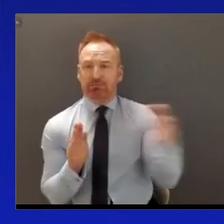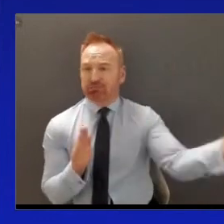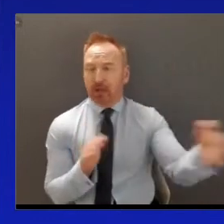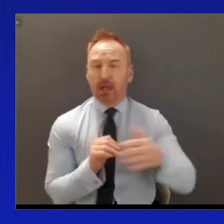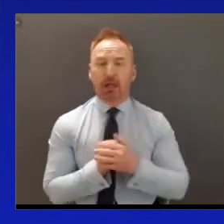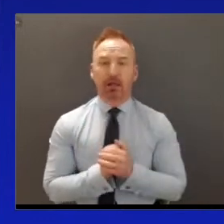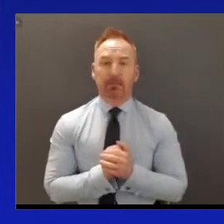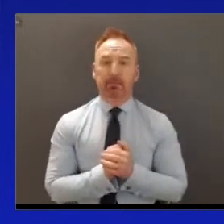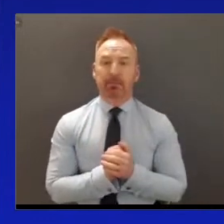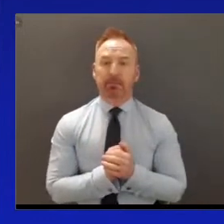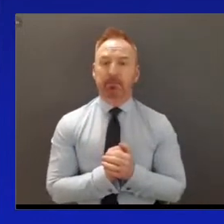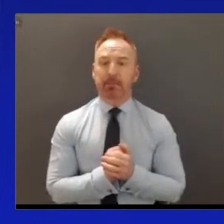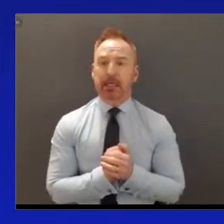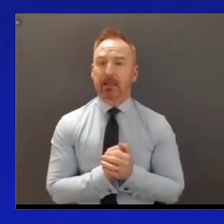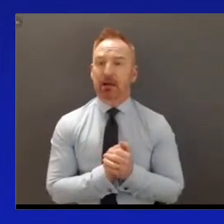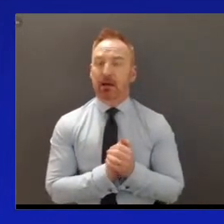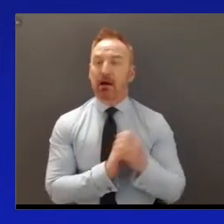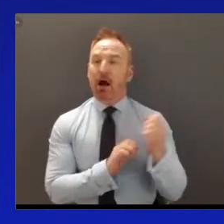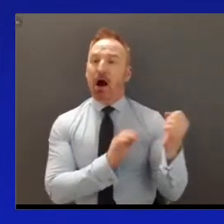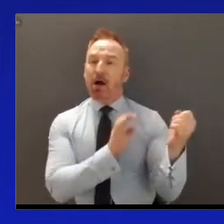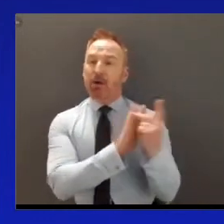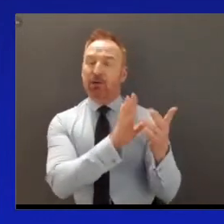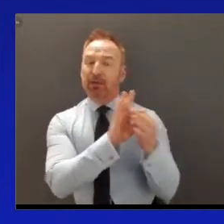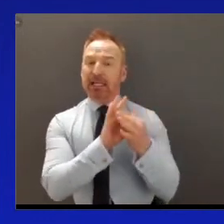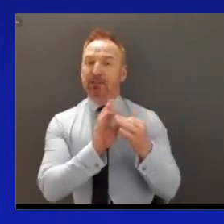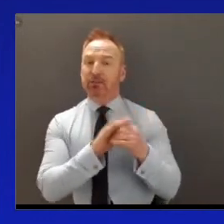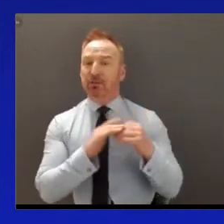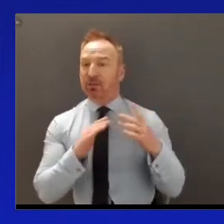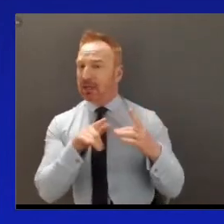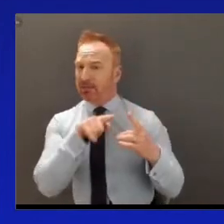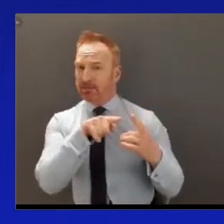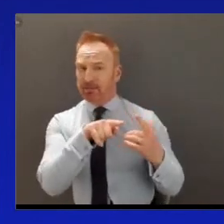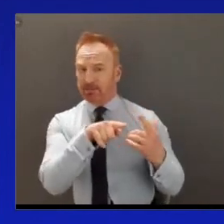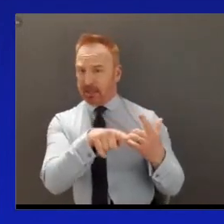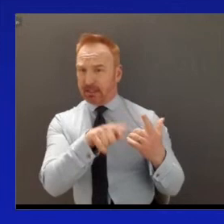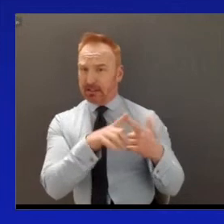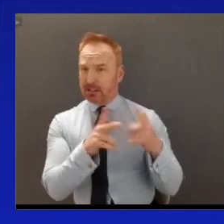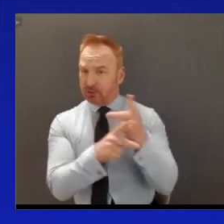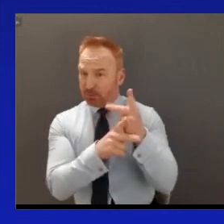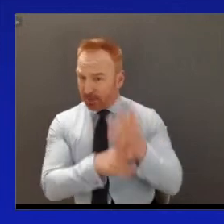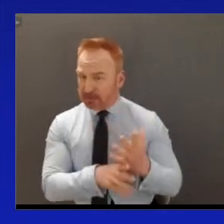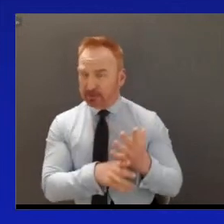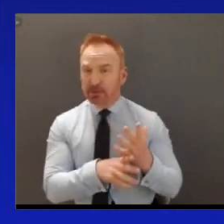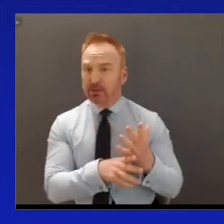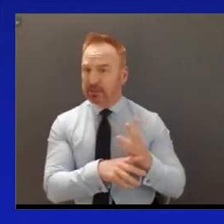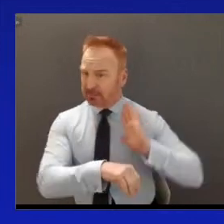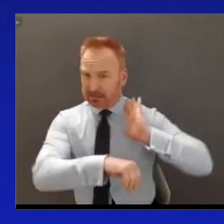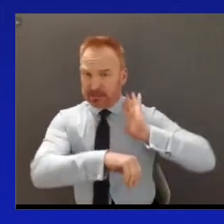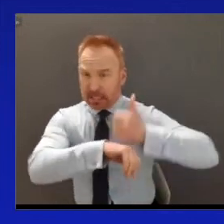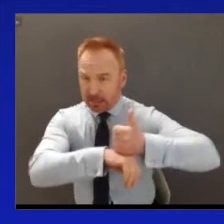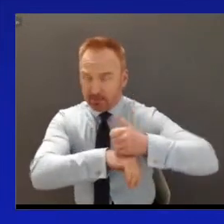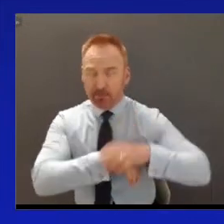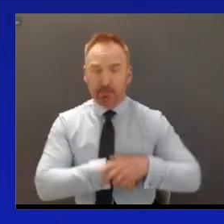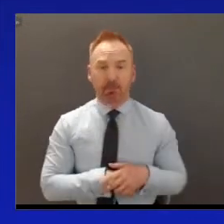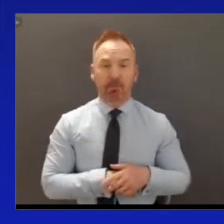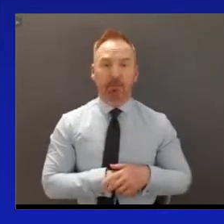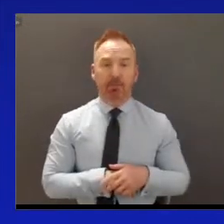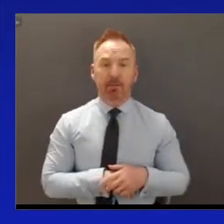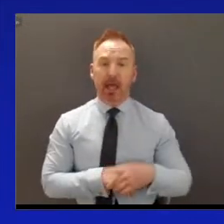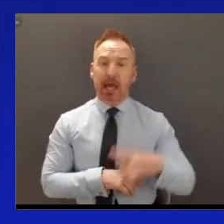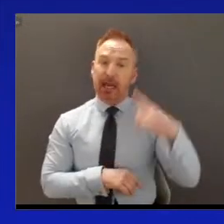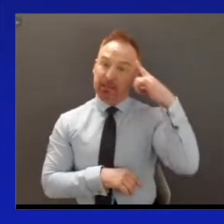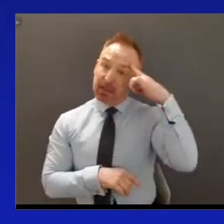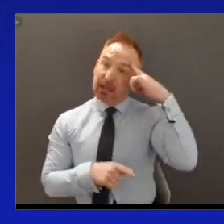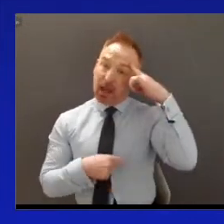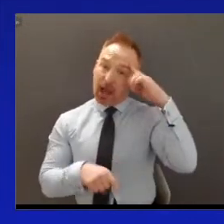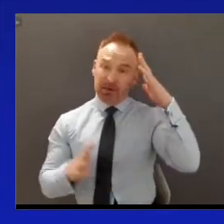are done by each of the supervisors. That's underway. And I believe there has been indication that our expectation is